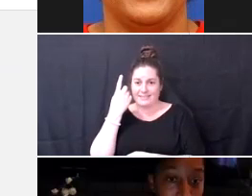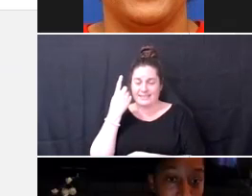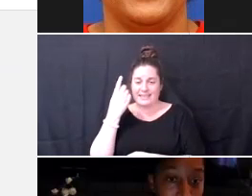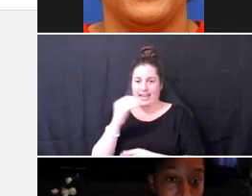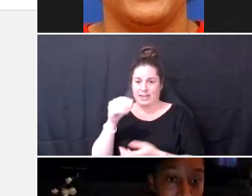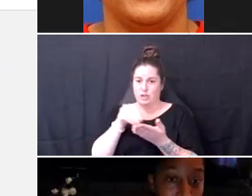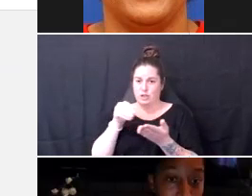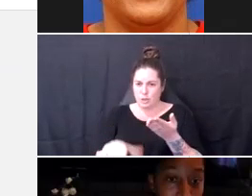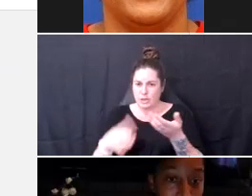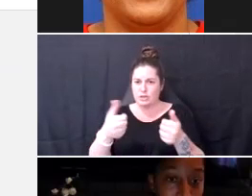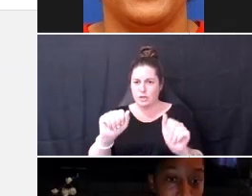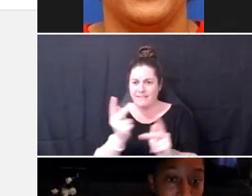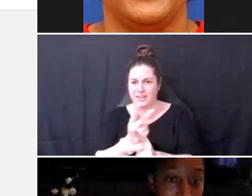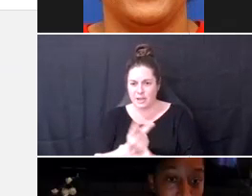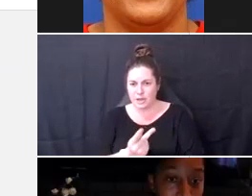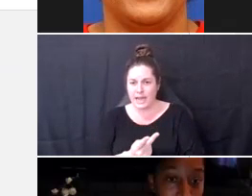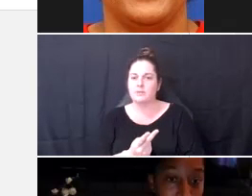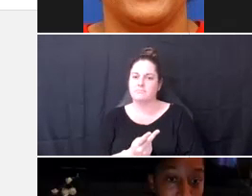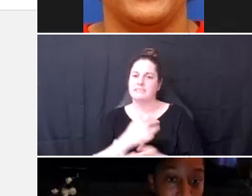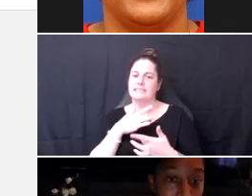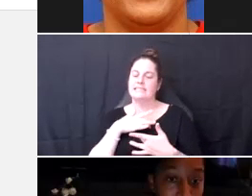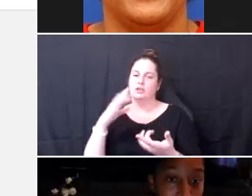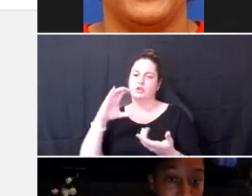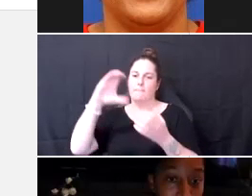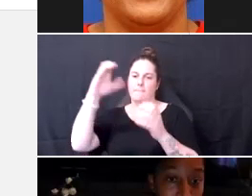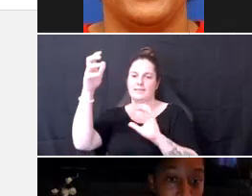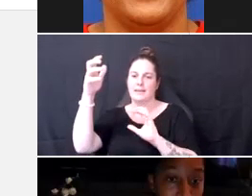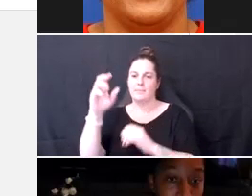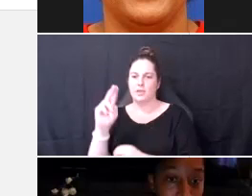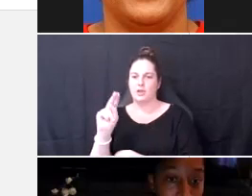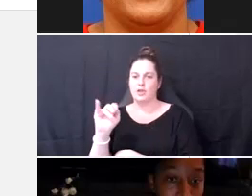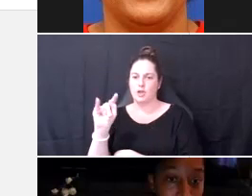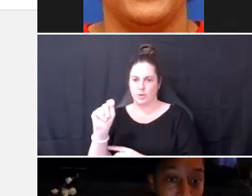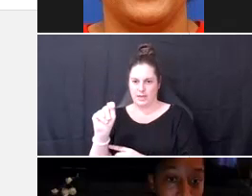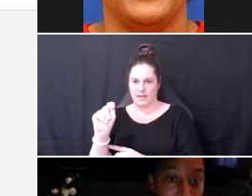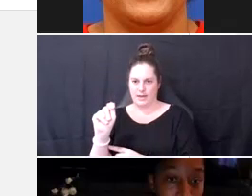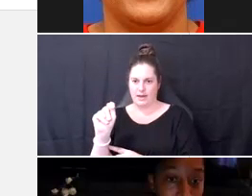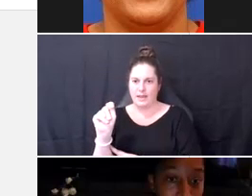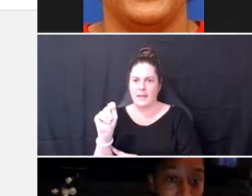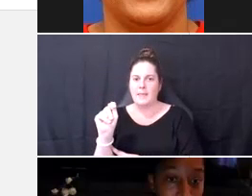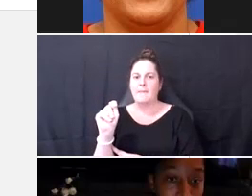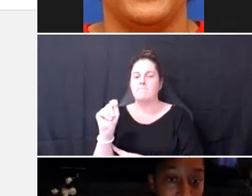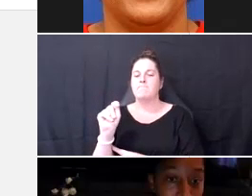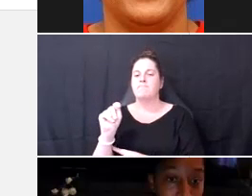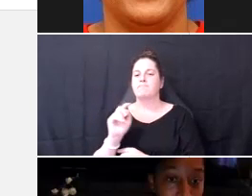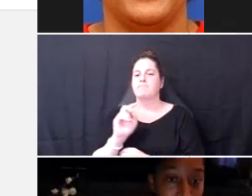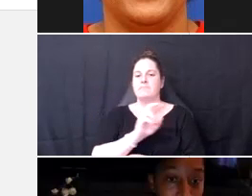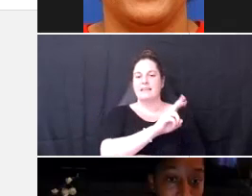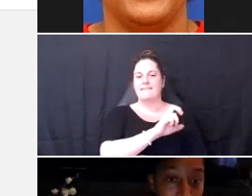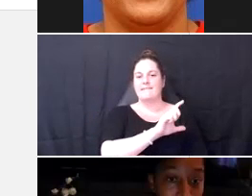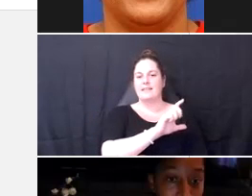it, they typically mess up the units. There's a big confusion between velocity and